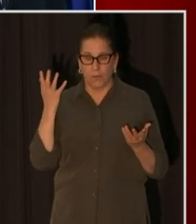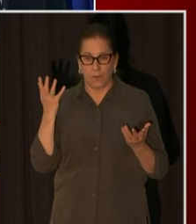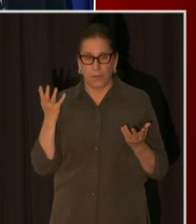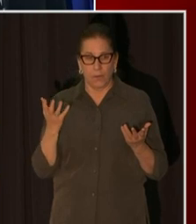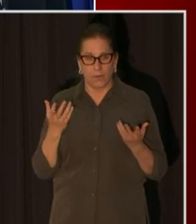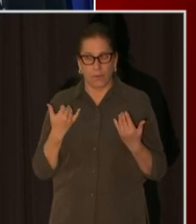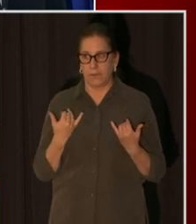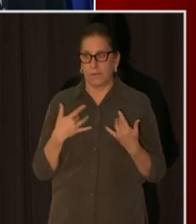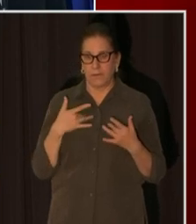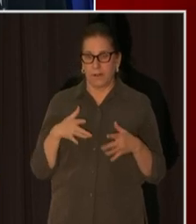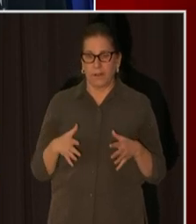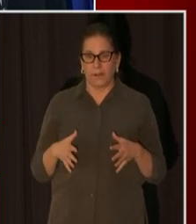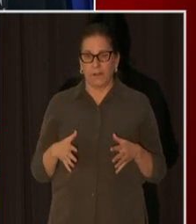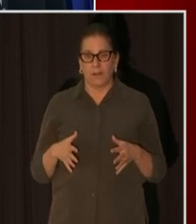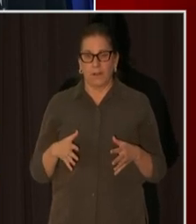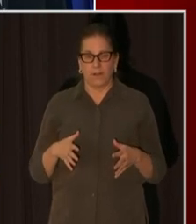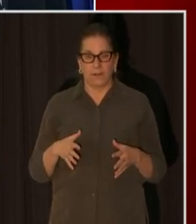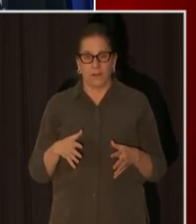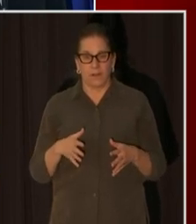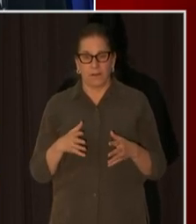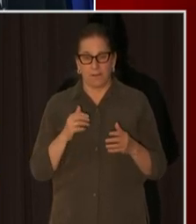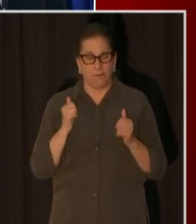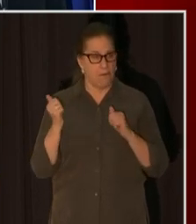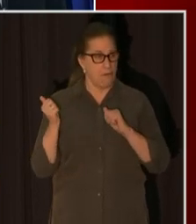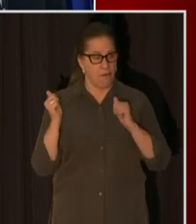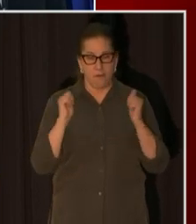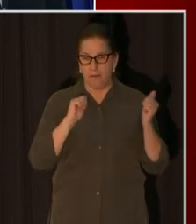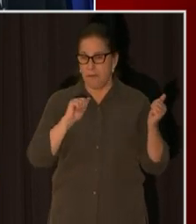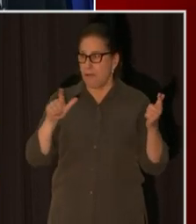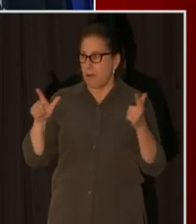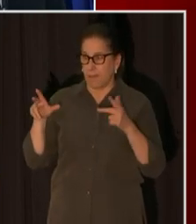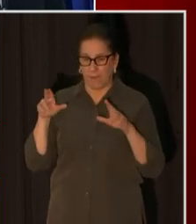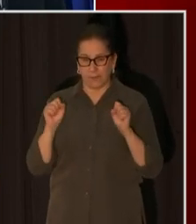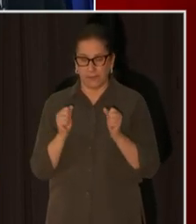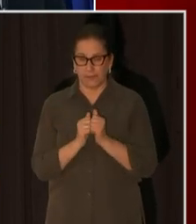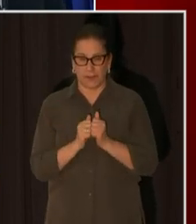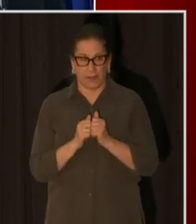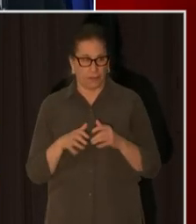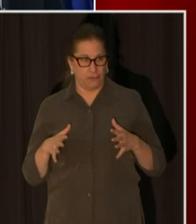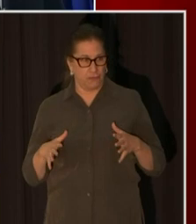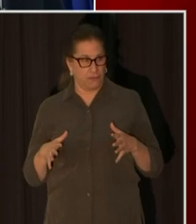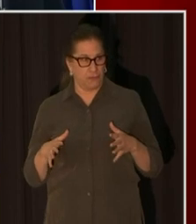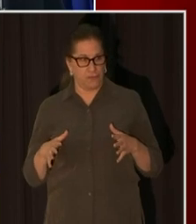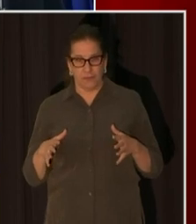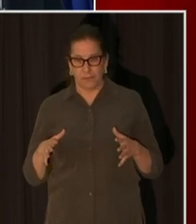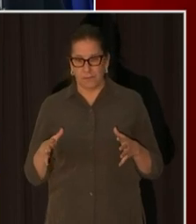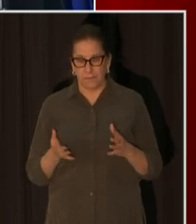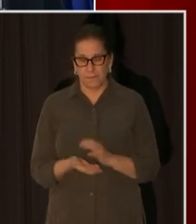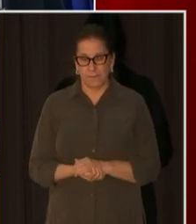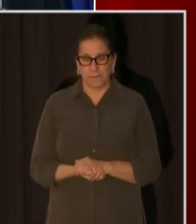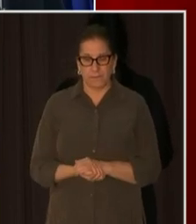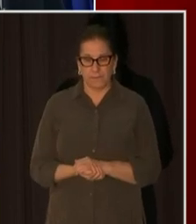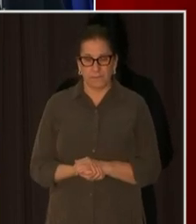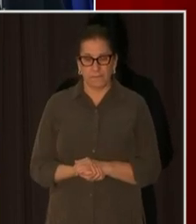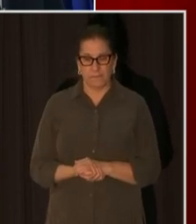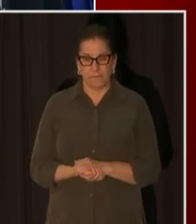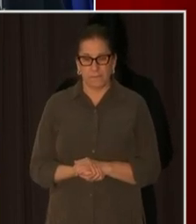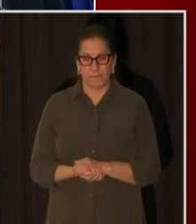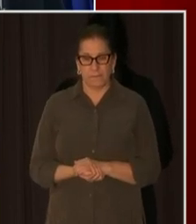still with you. A few things from me. It's going to be very important,